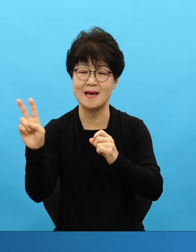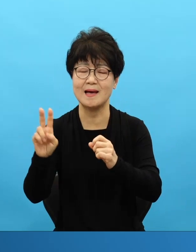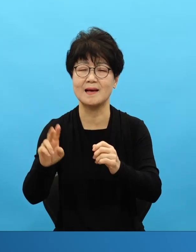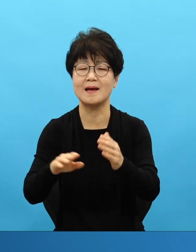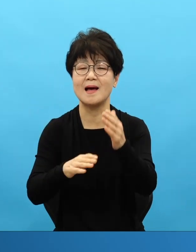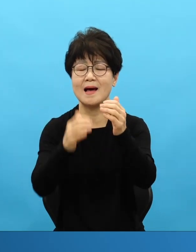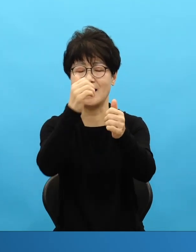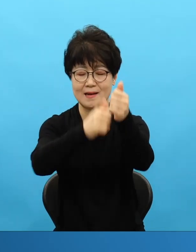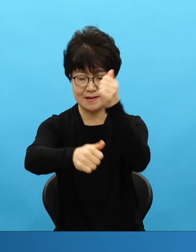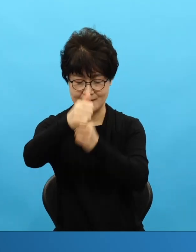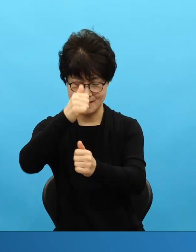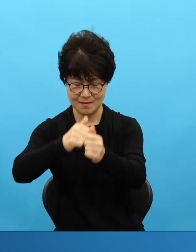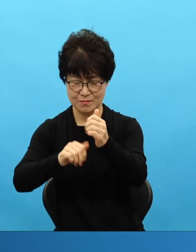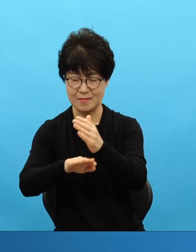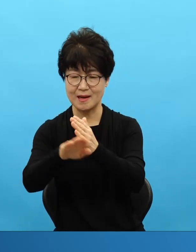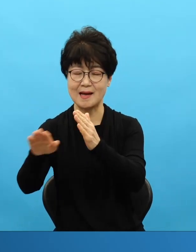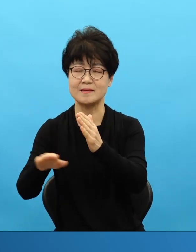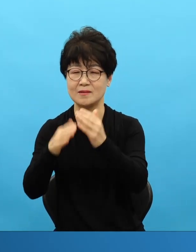family.